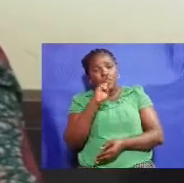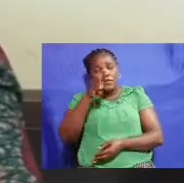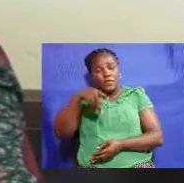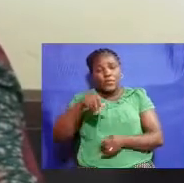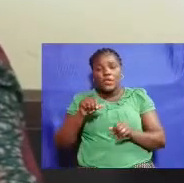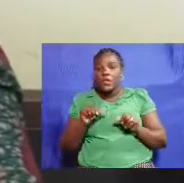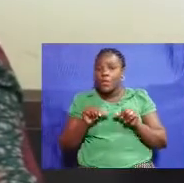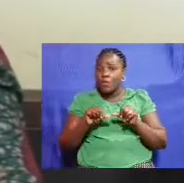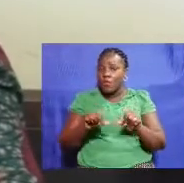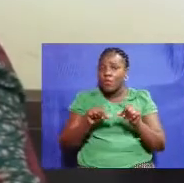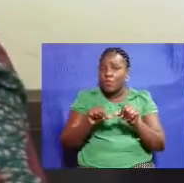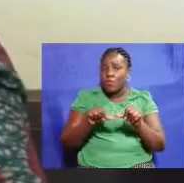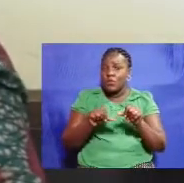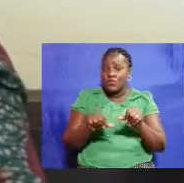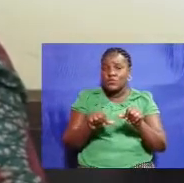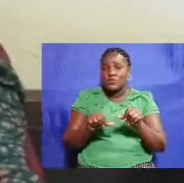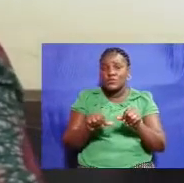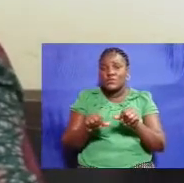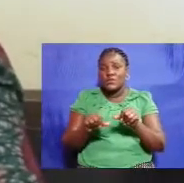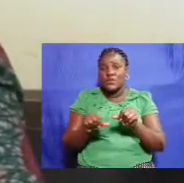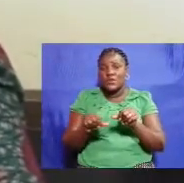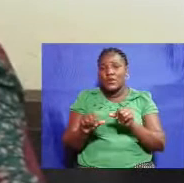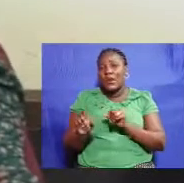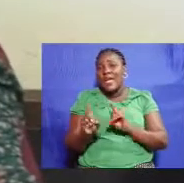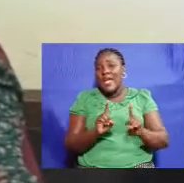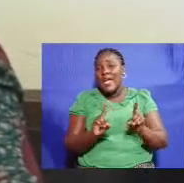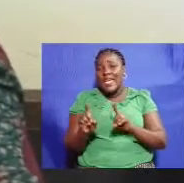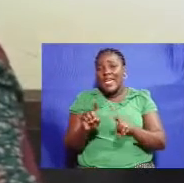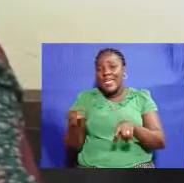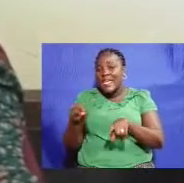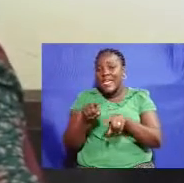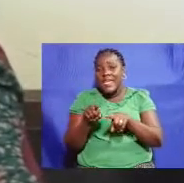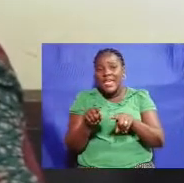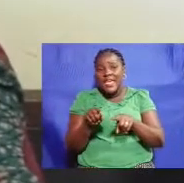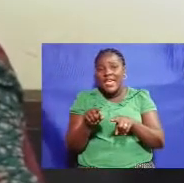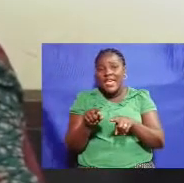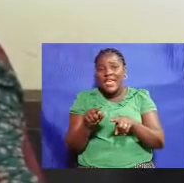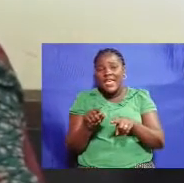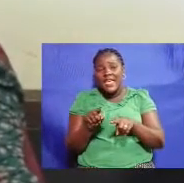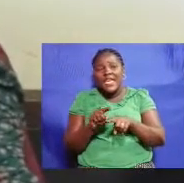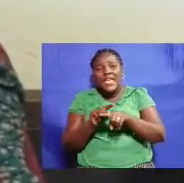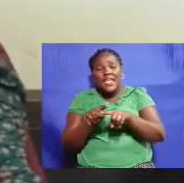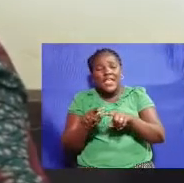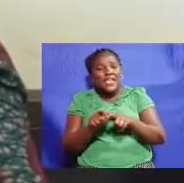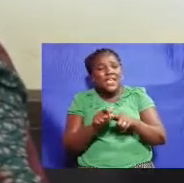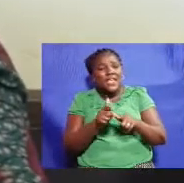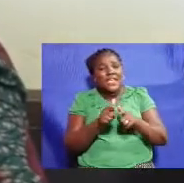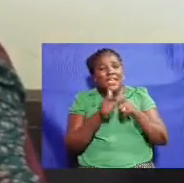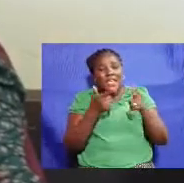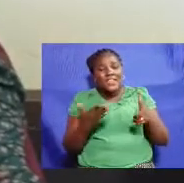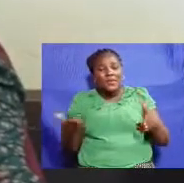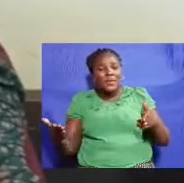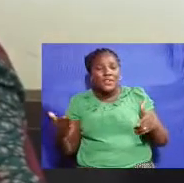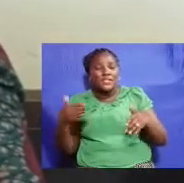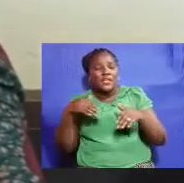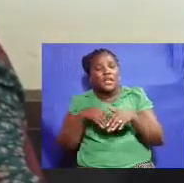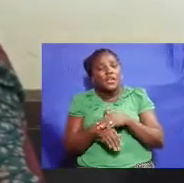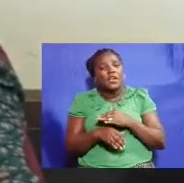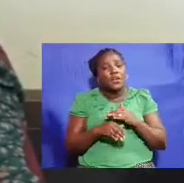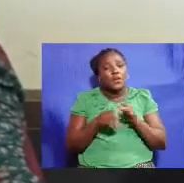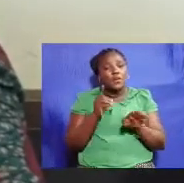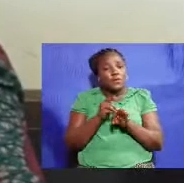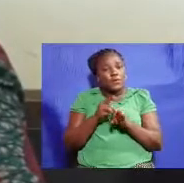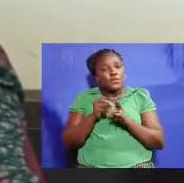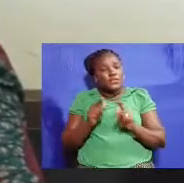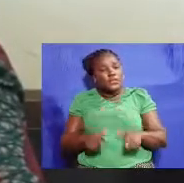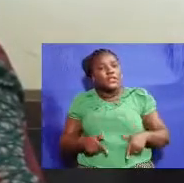H4P continues to make a difference in the lives of persons with disability, I know God will make a